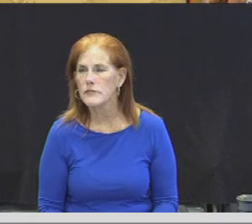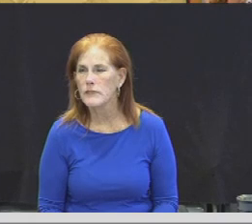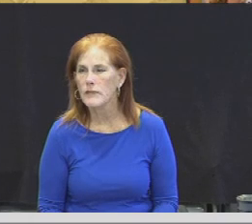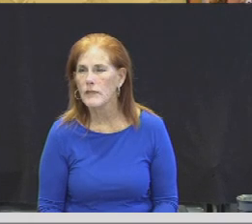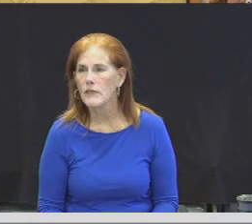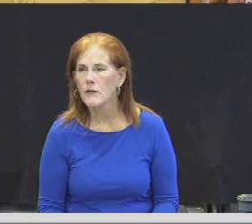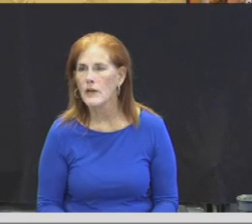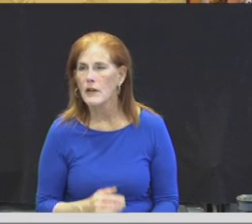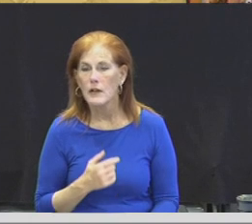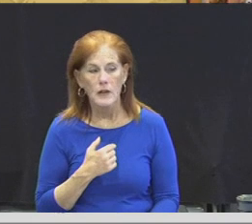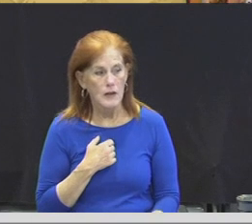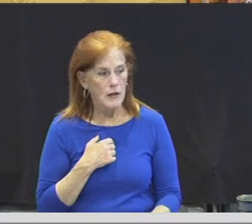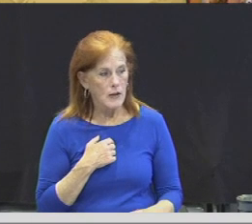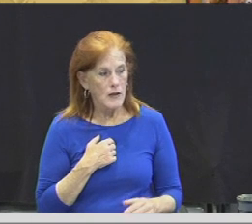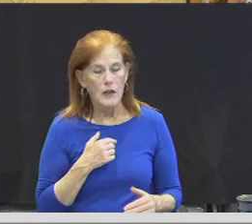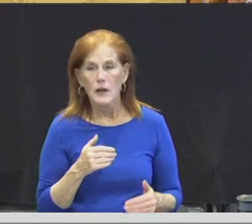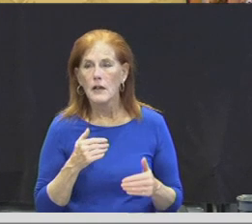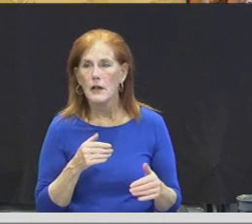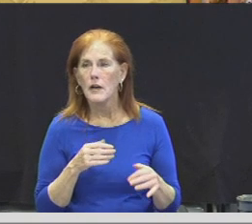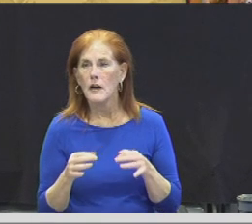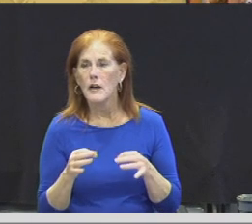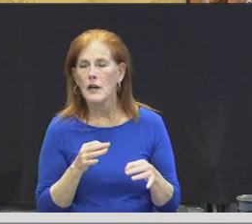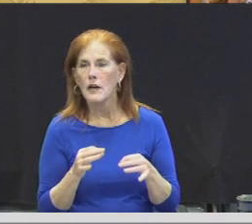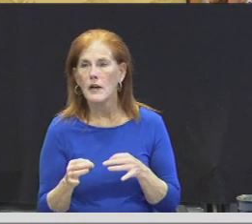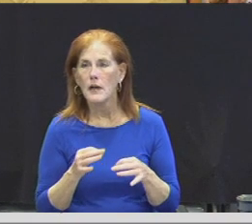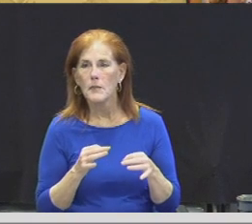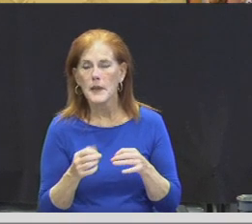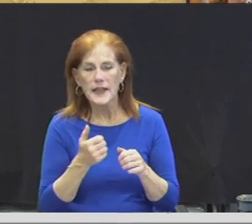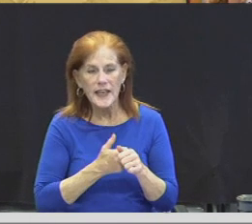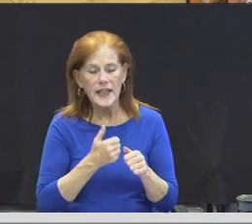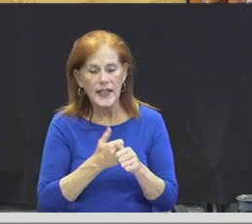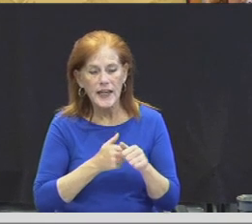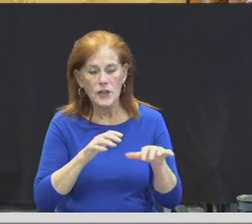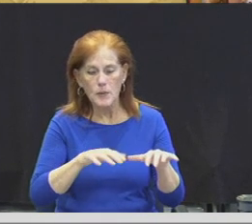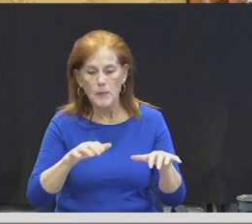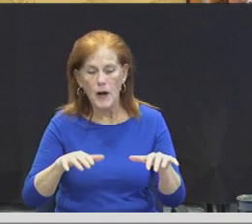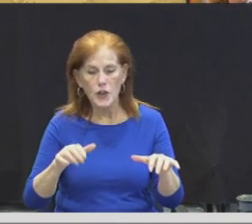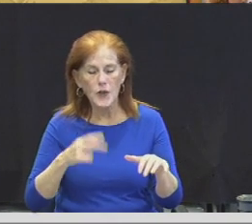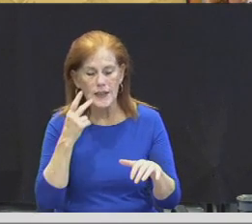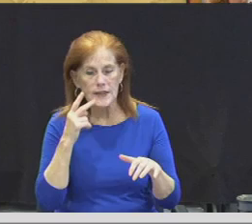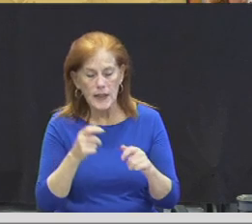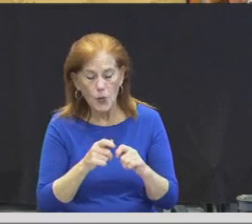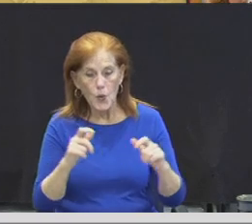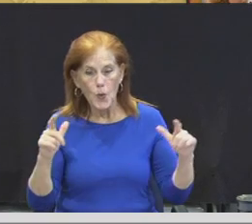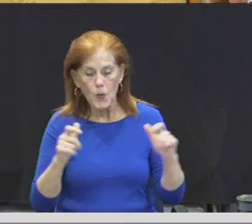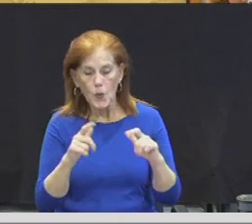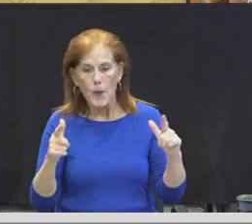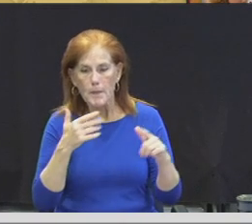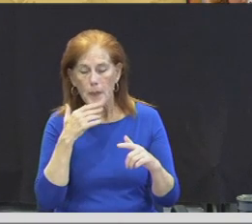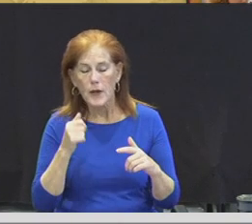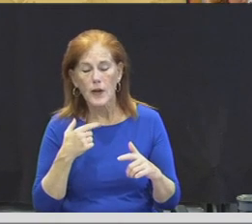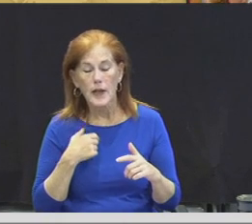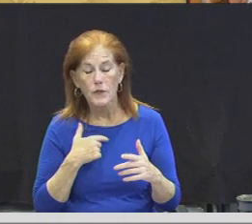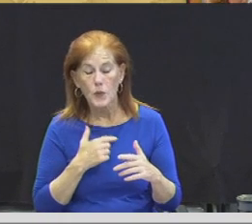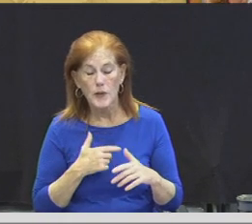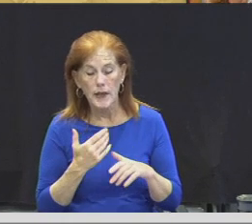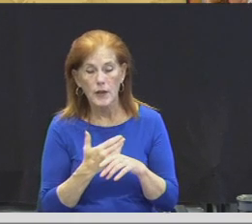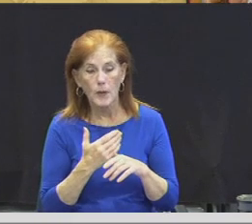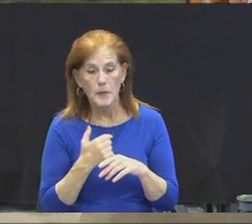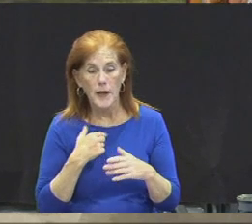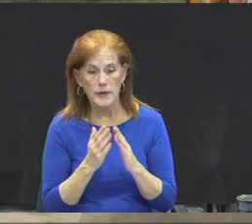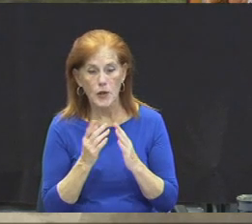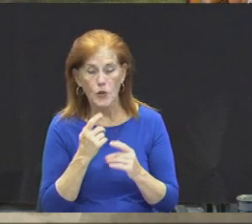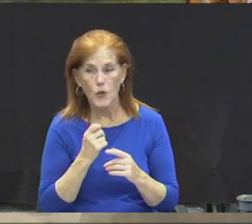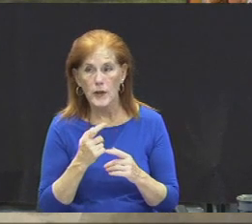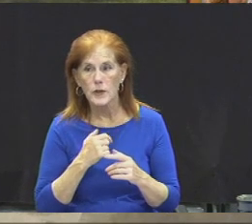I'm going to go ahead and jump into the individual renderings. I know we'll be a little pressed for time. I would encourage you, please don't be shy. If you want to interrupt me to ask me a question, you